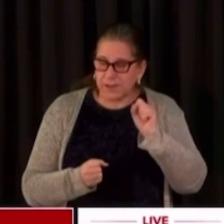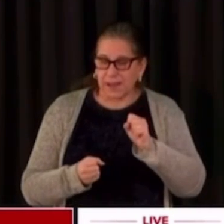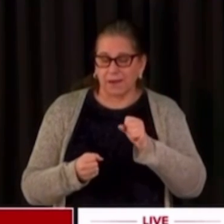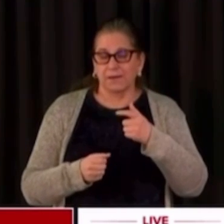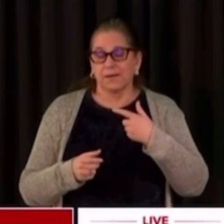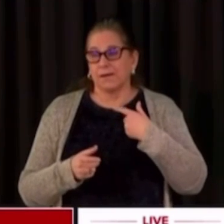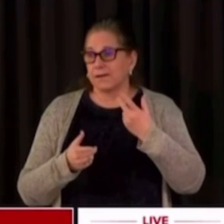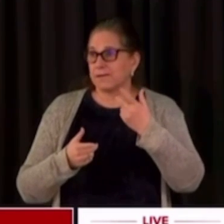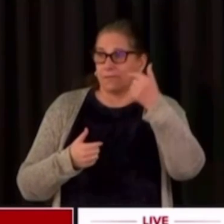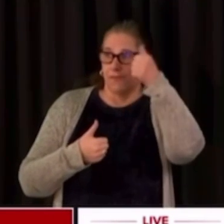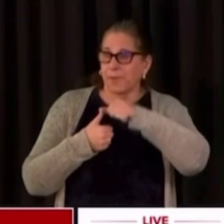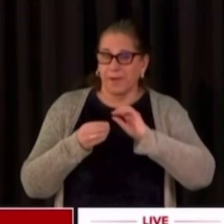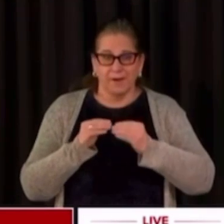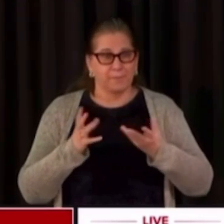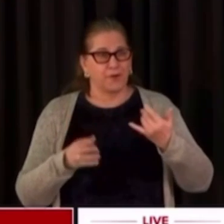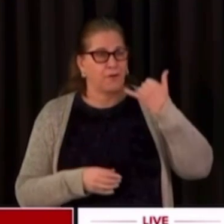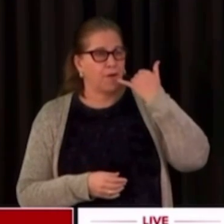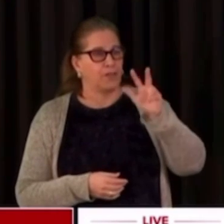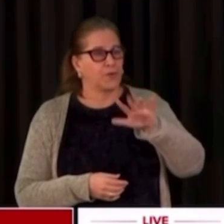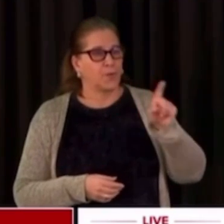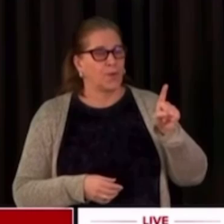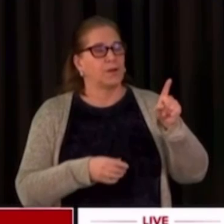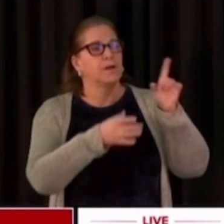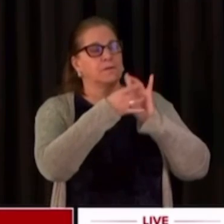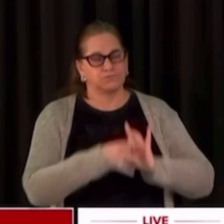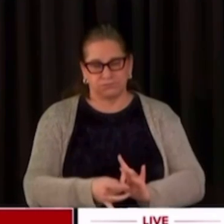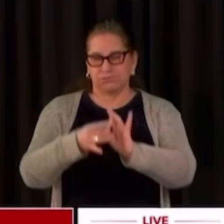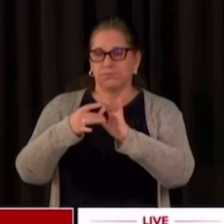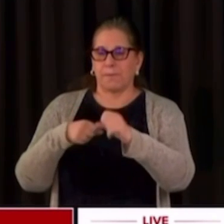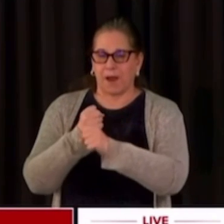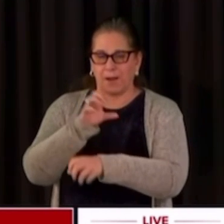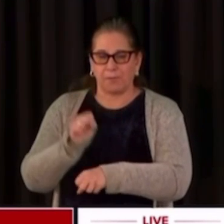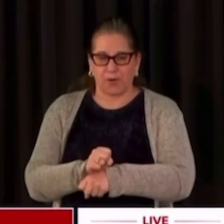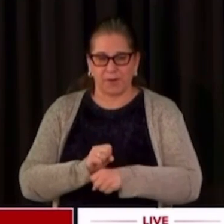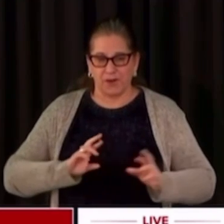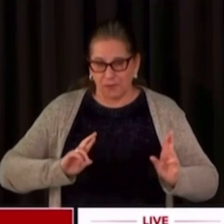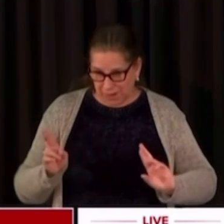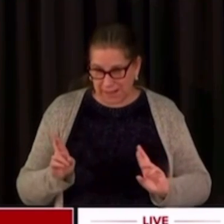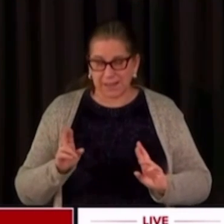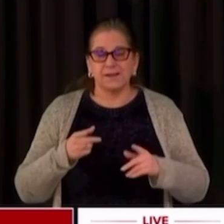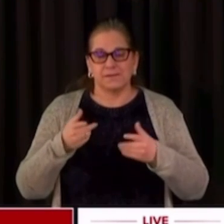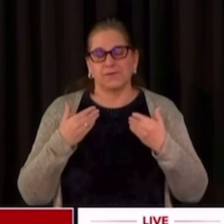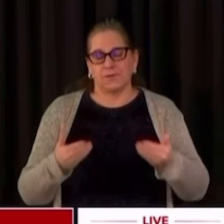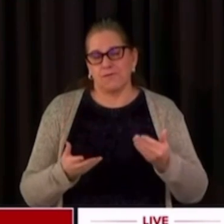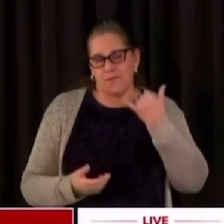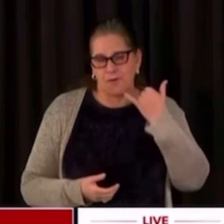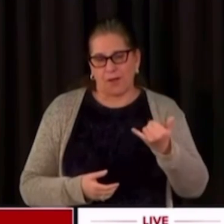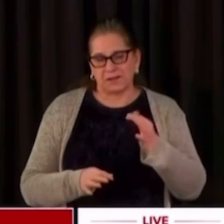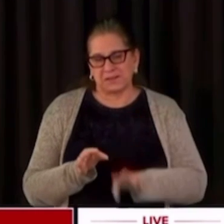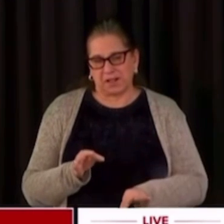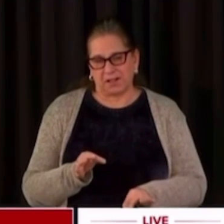you. Let me tell you how to get prepared for that call. Very simple. It should take only 5 minutes on the